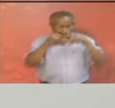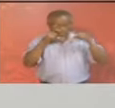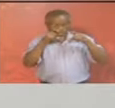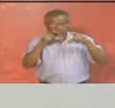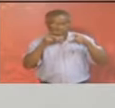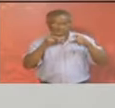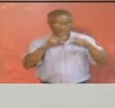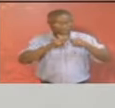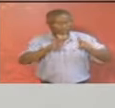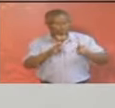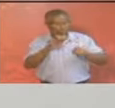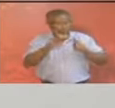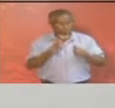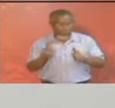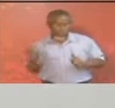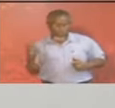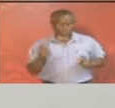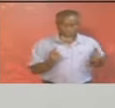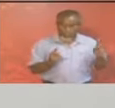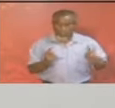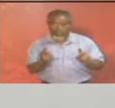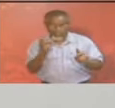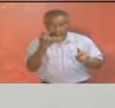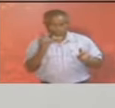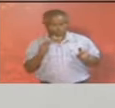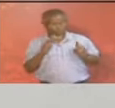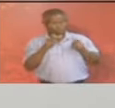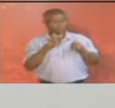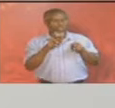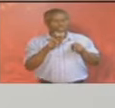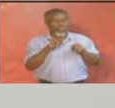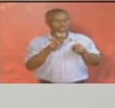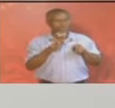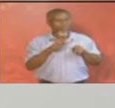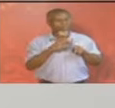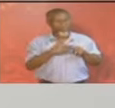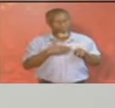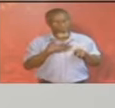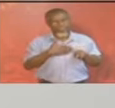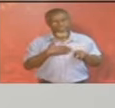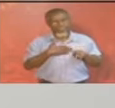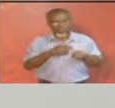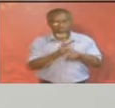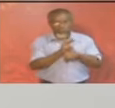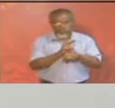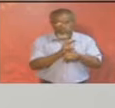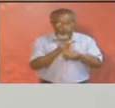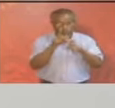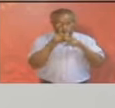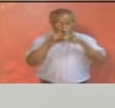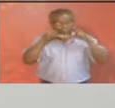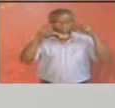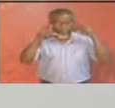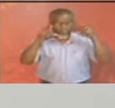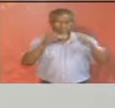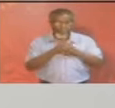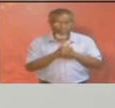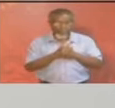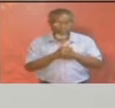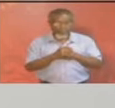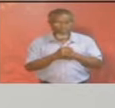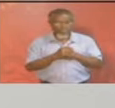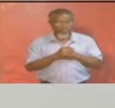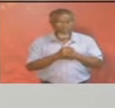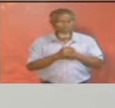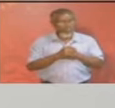would definitely need to be wearing their face mask as they attend, and minimizing the numbers there. So we haven't seen that so